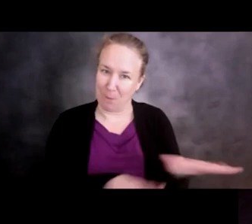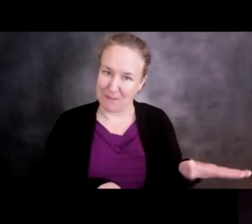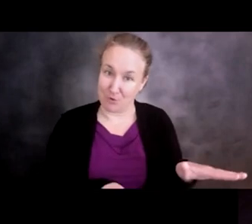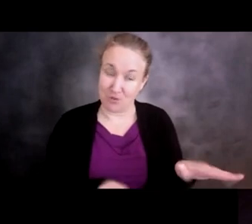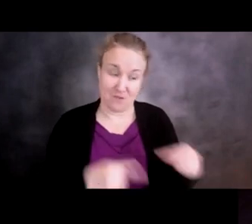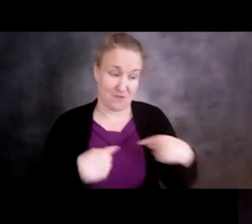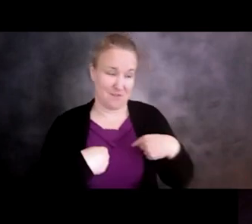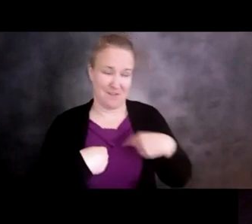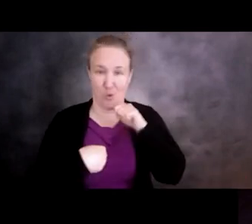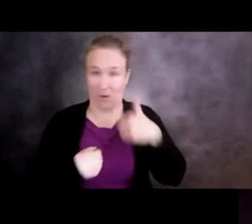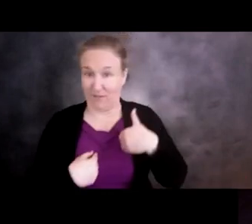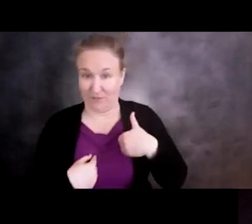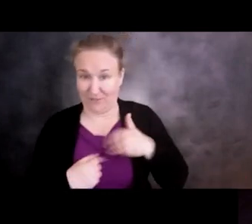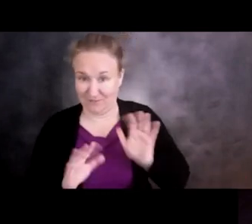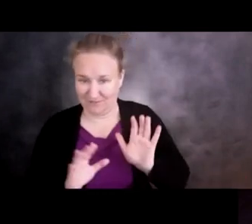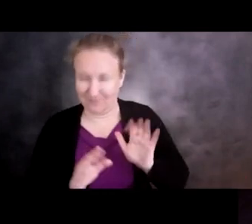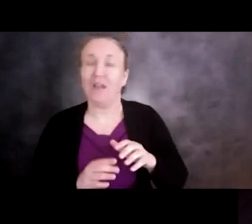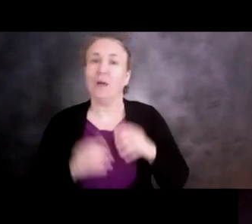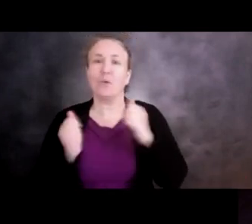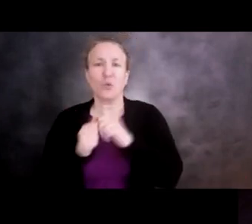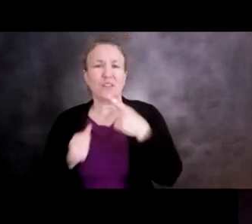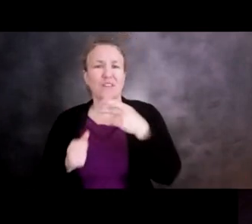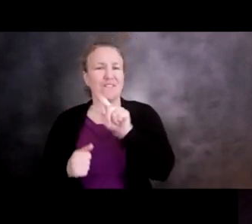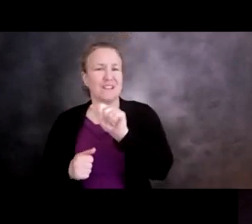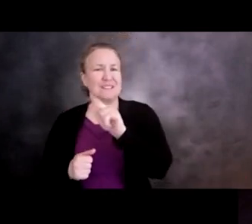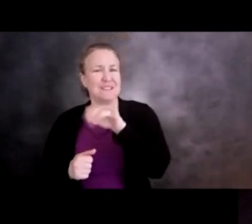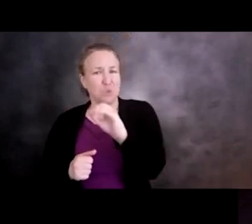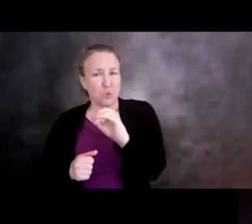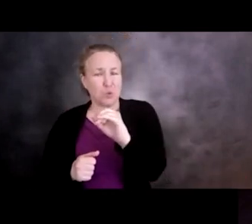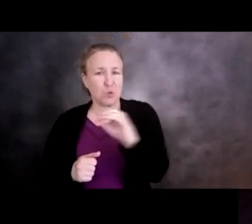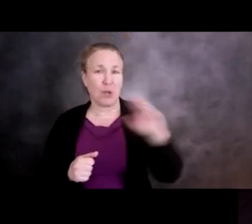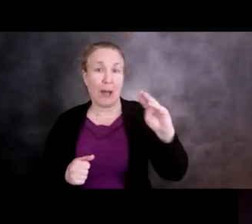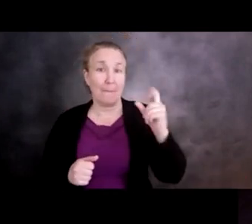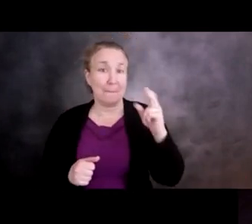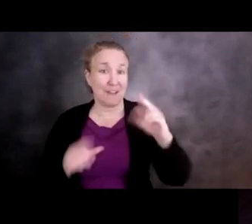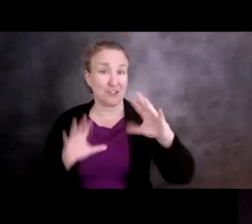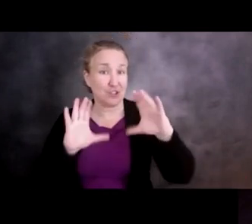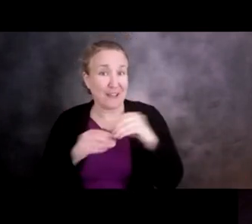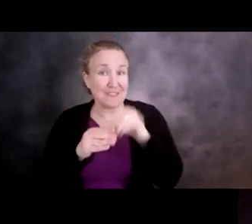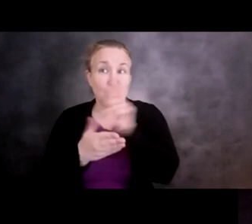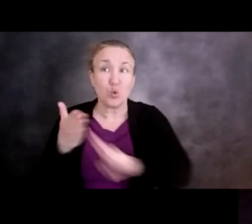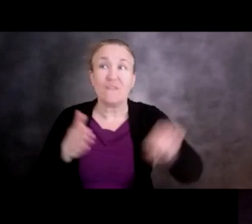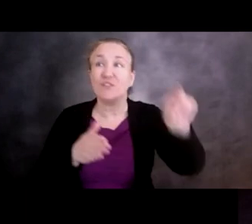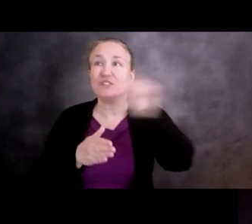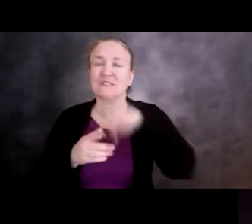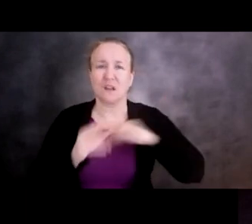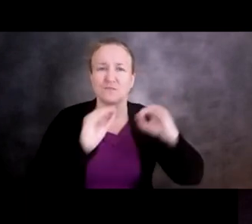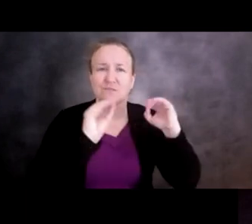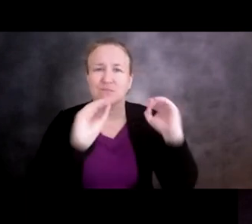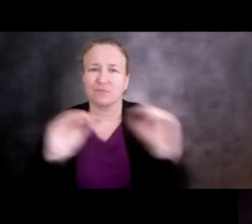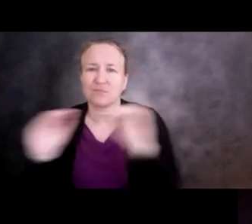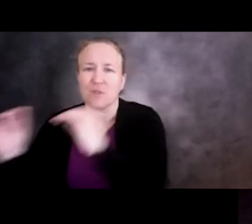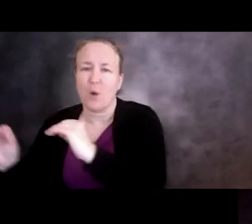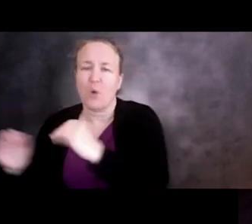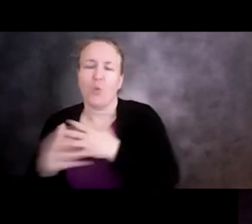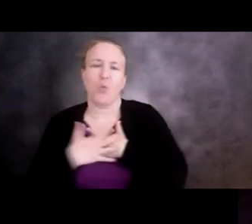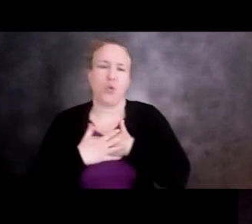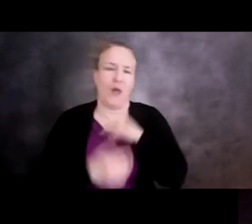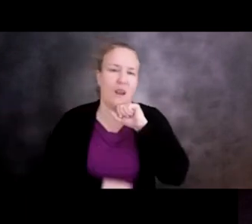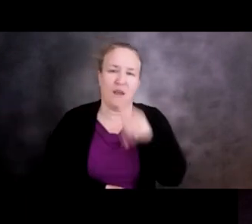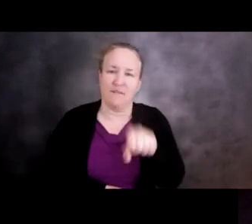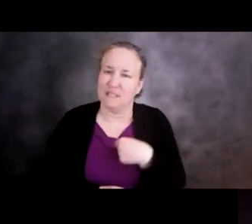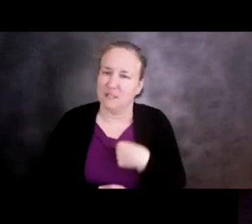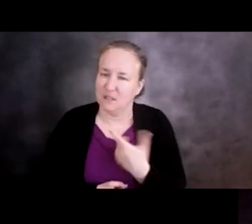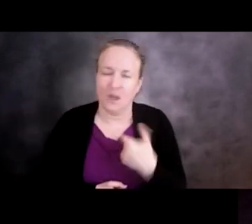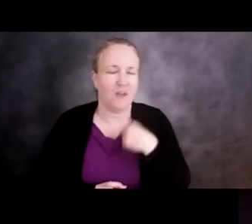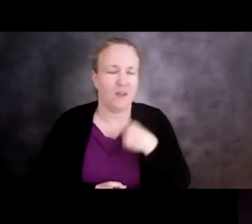I was on tour with Philadanco, I would teach a lot of the master classes at universities, and I loved that. So I